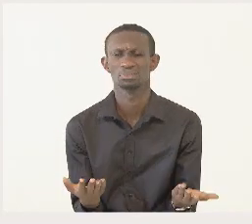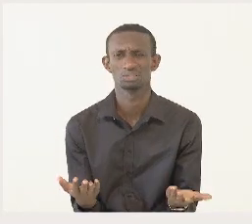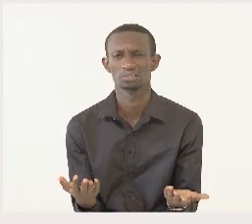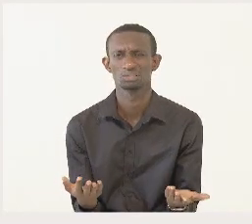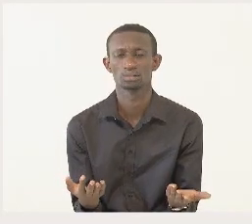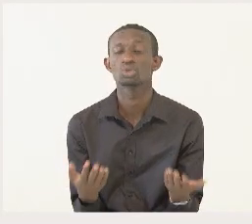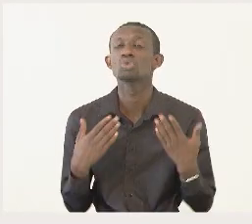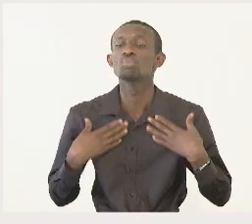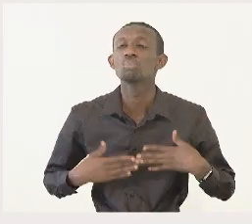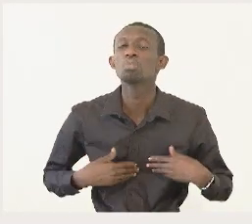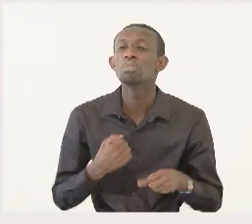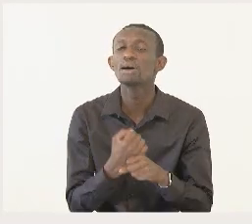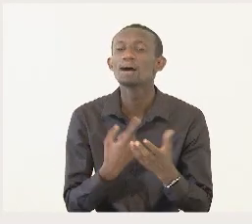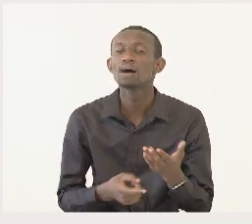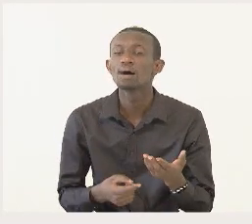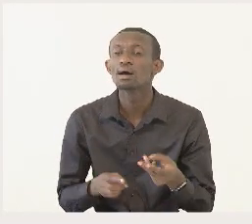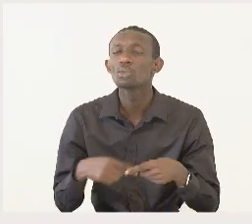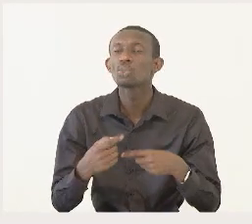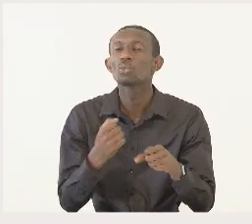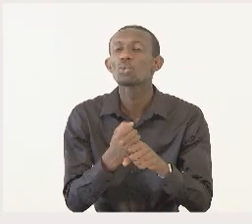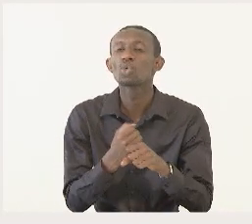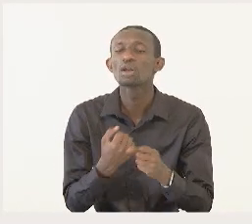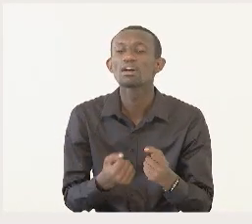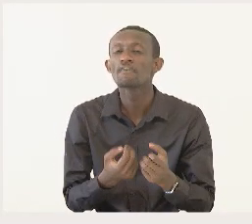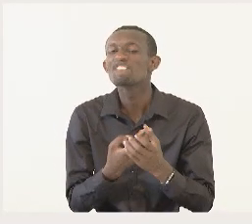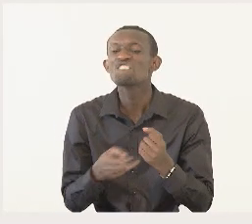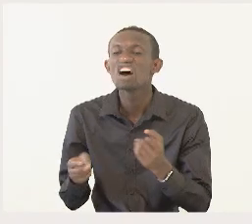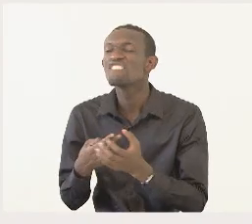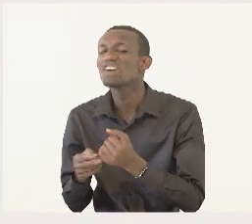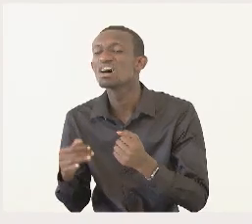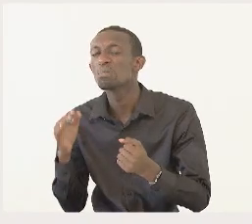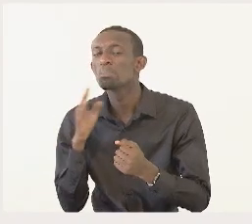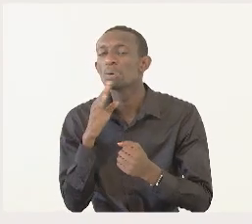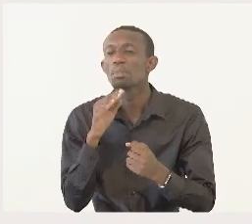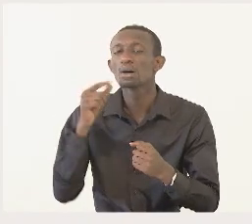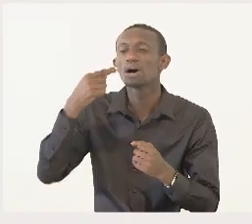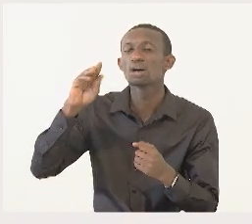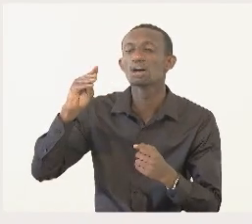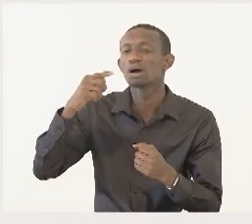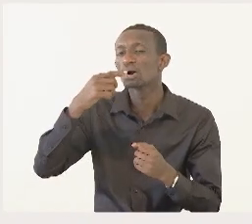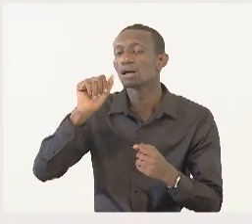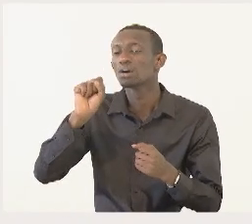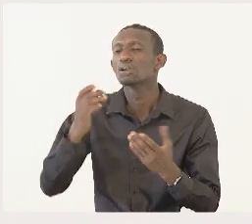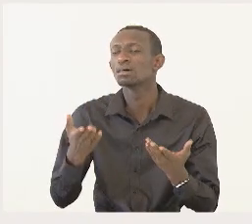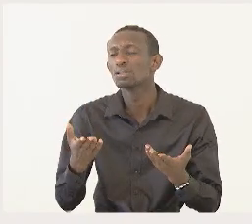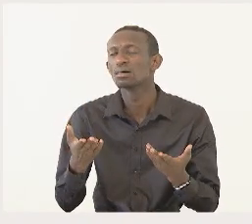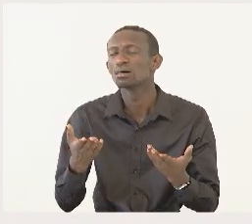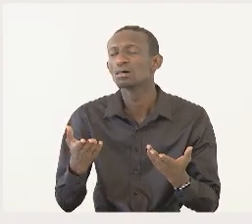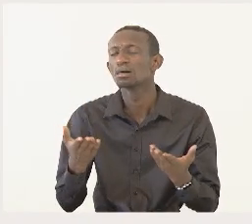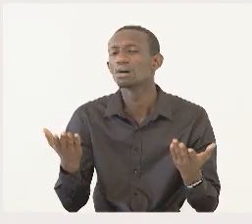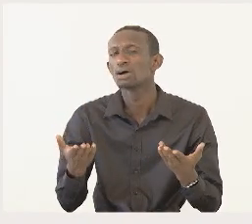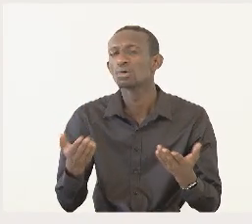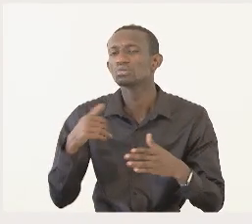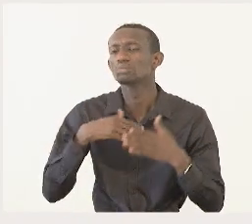the body will just go that process of just trying to eliminate excess amino acids that are